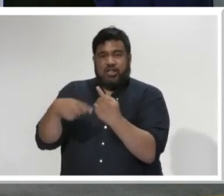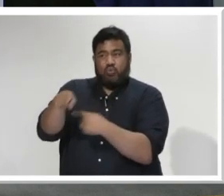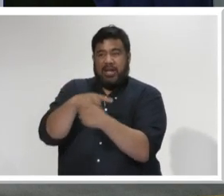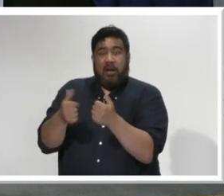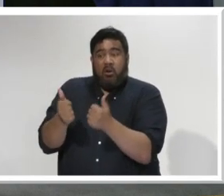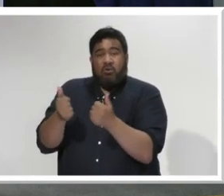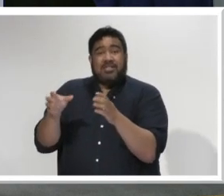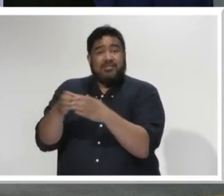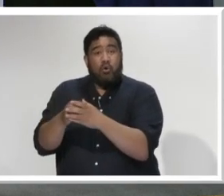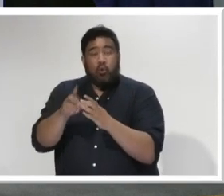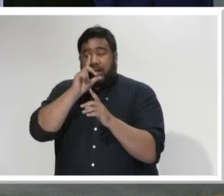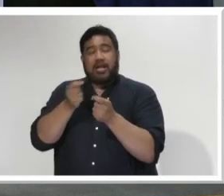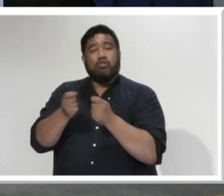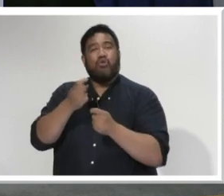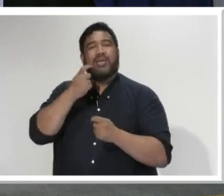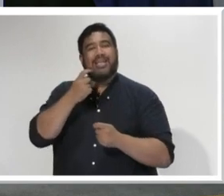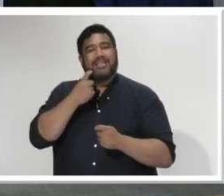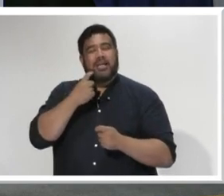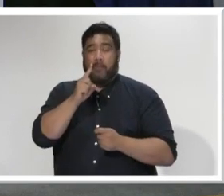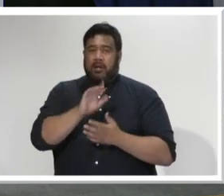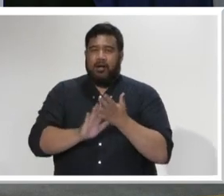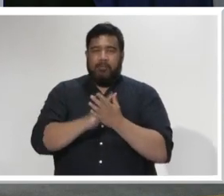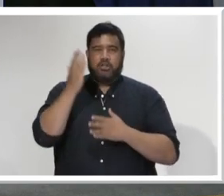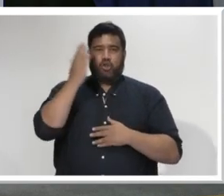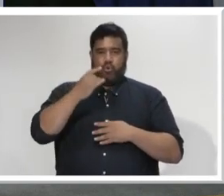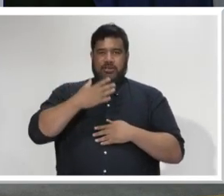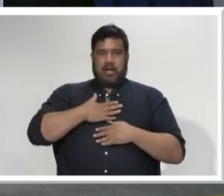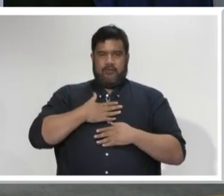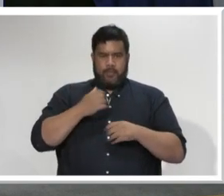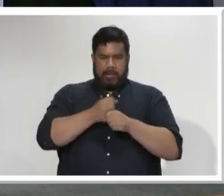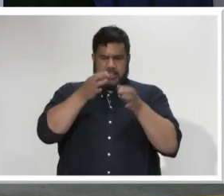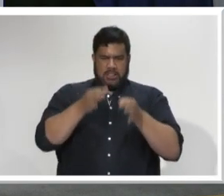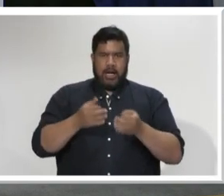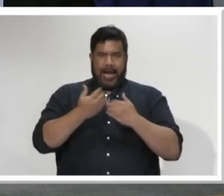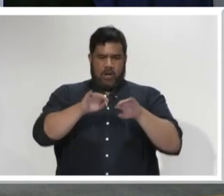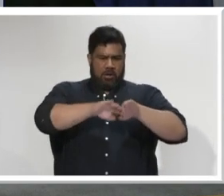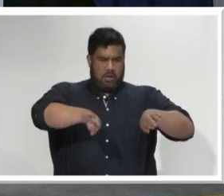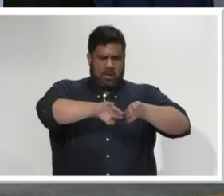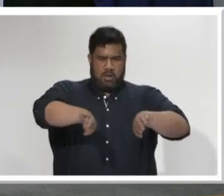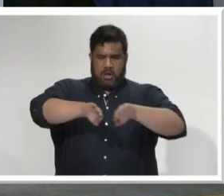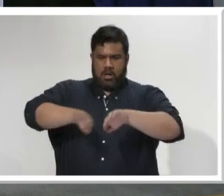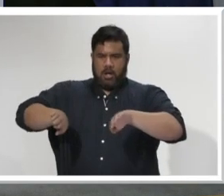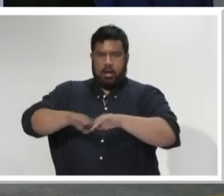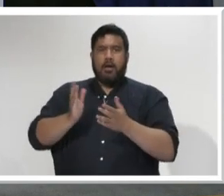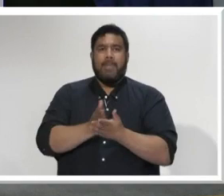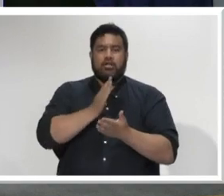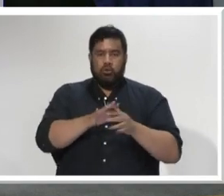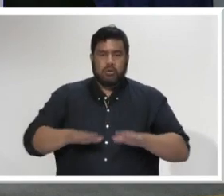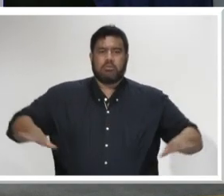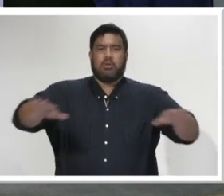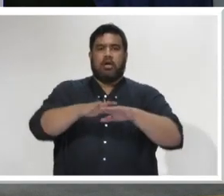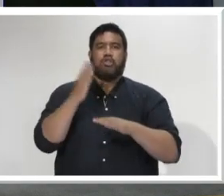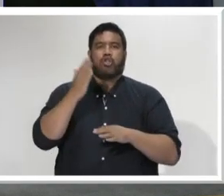will depend on the way that the school chooses to keep those groups apart and operate their school as to who will be able to access